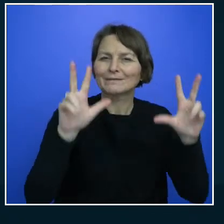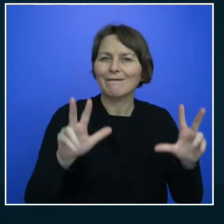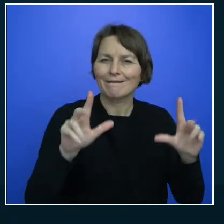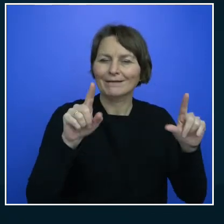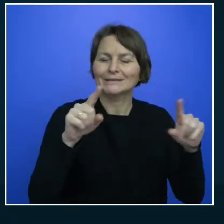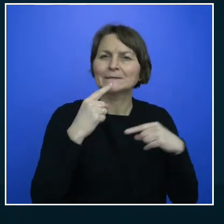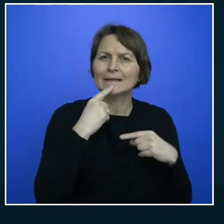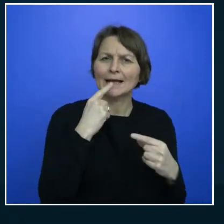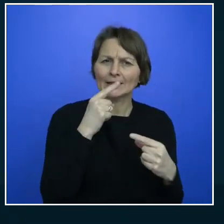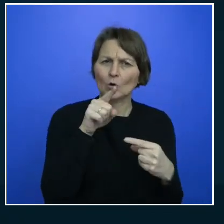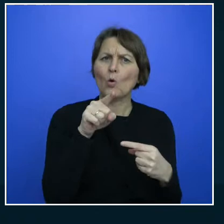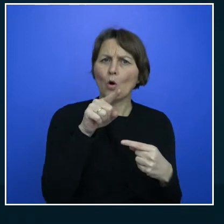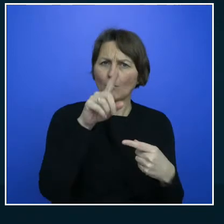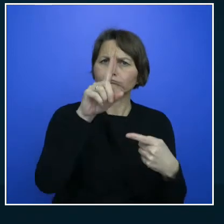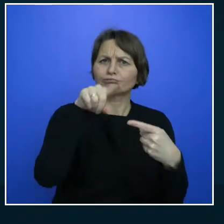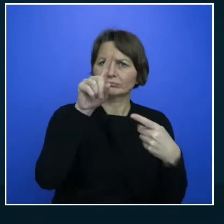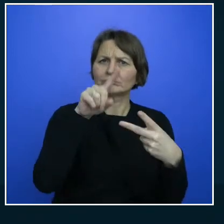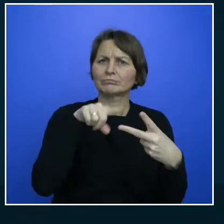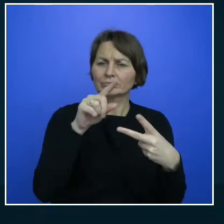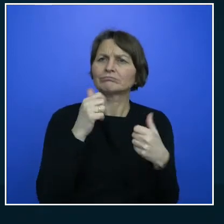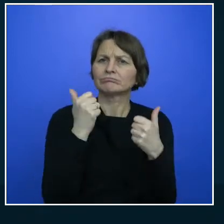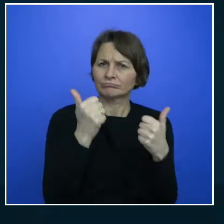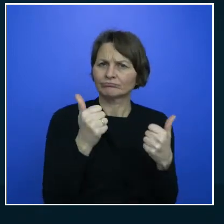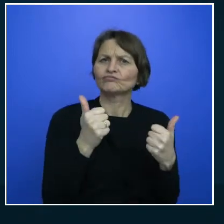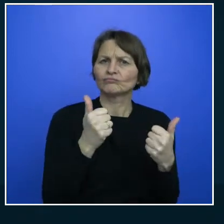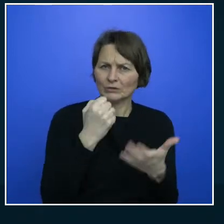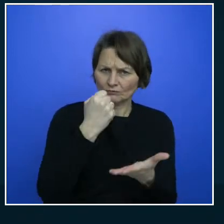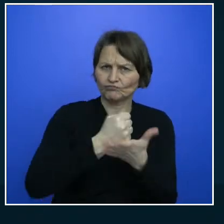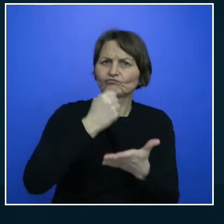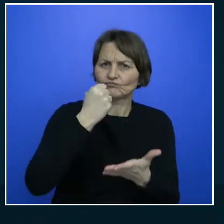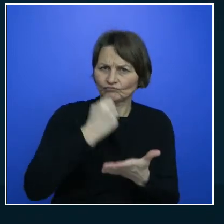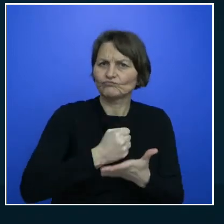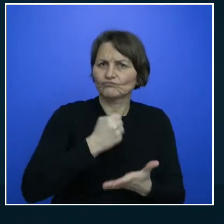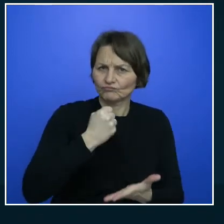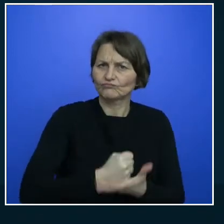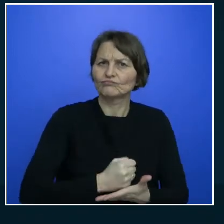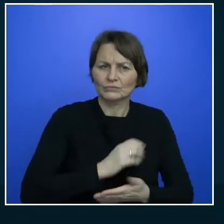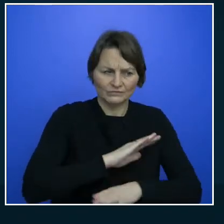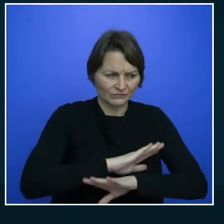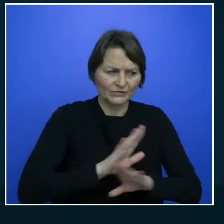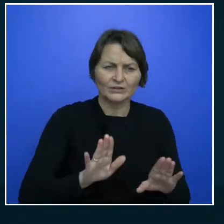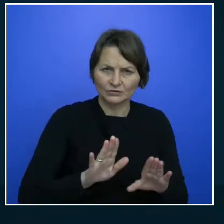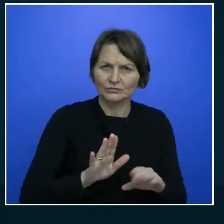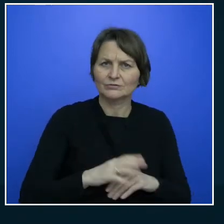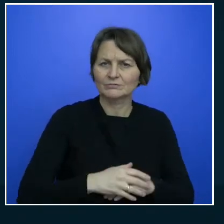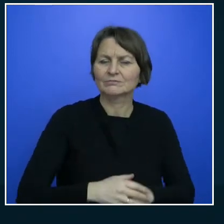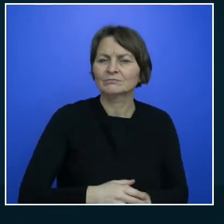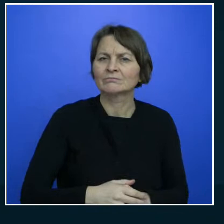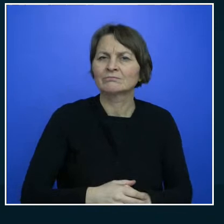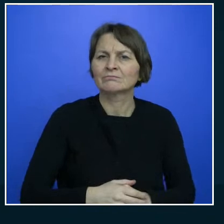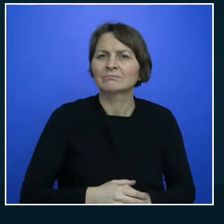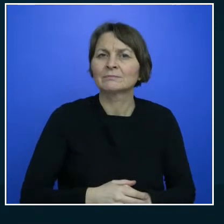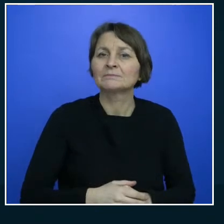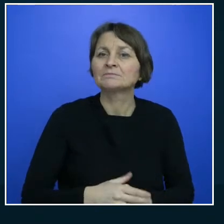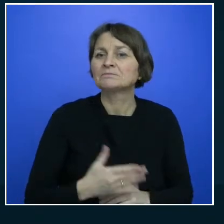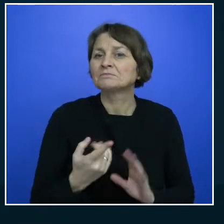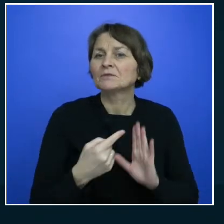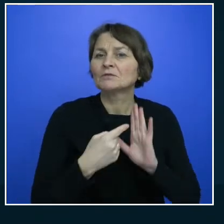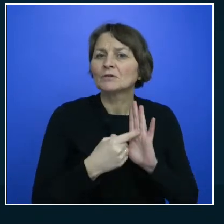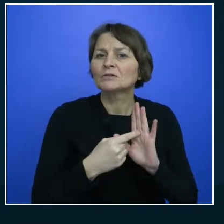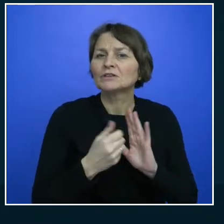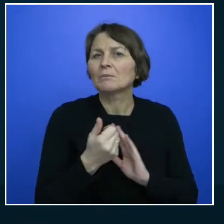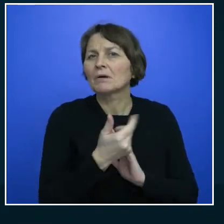validated that you use the right things, and that was also when some people ask if are there